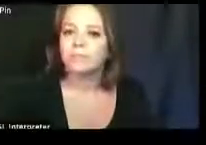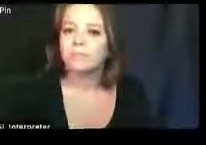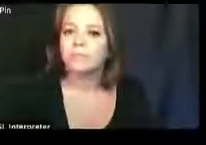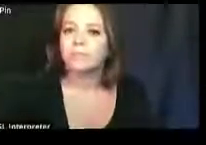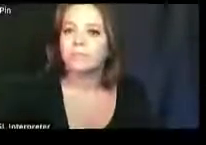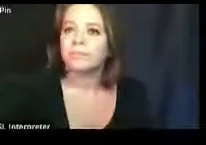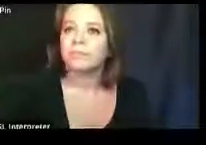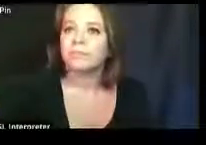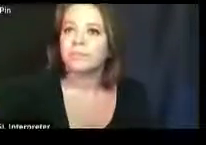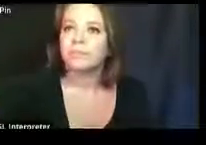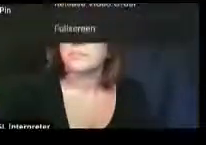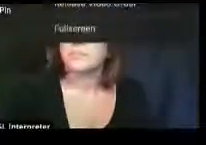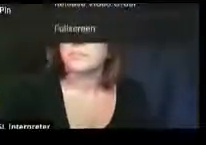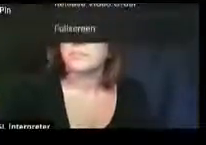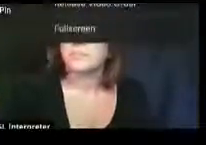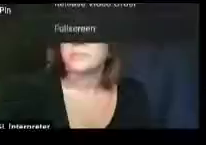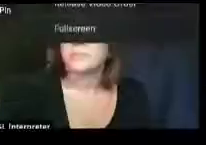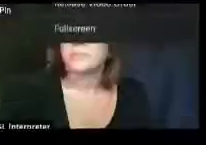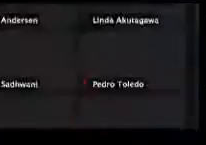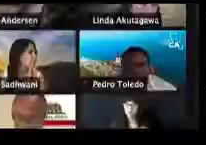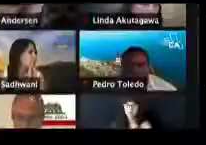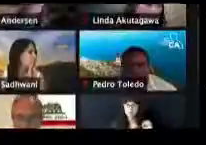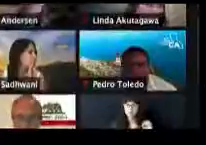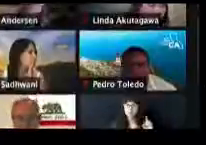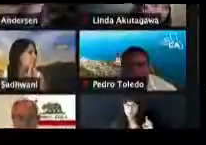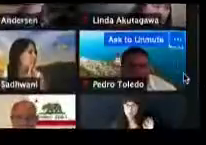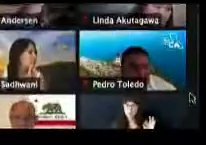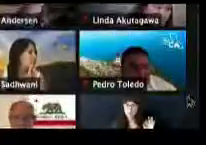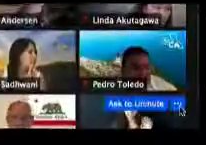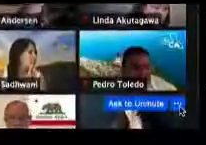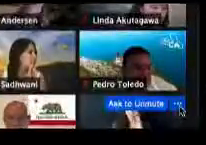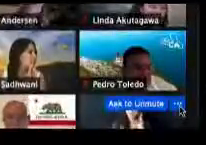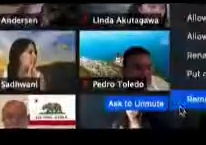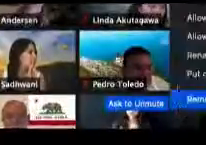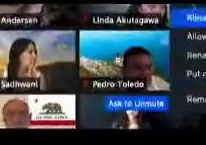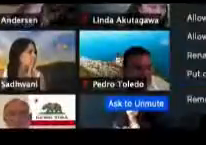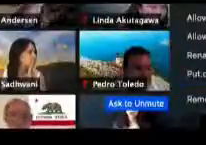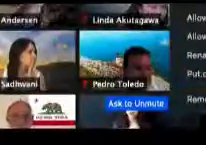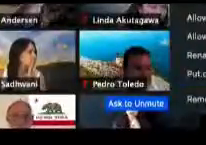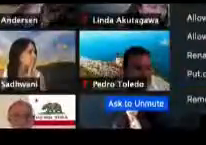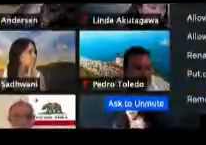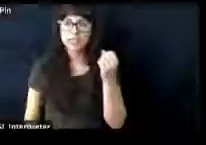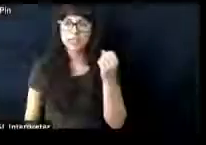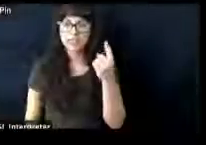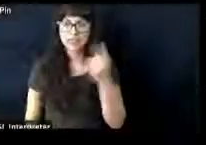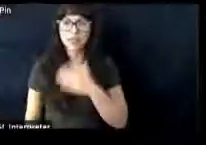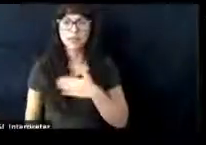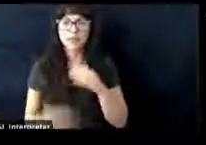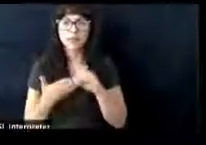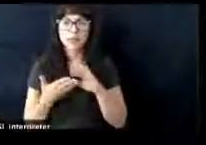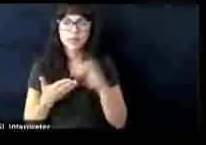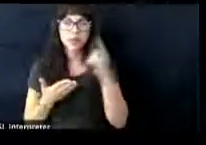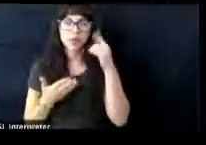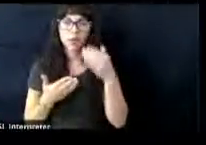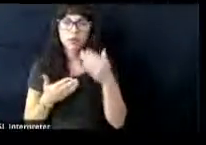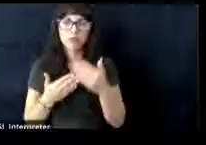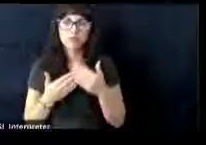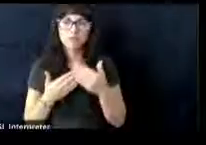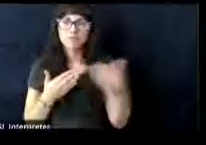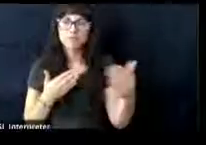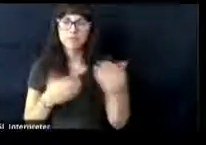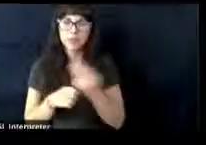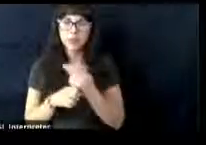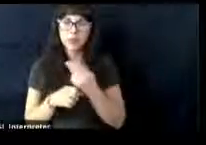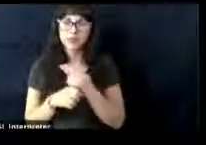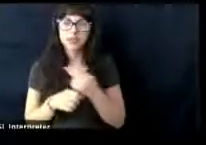Your speaker order number will be number 11. If you'll please make note of that for future reference, and if you'll please let the mapper know what area you would like to discuss, the floor